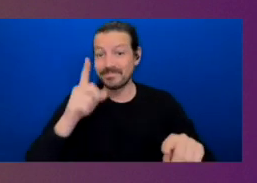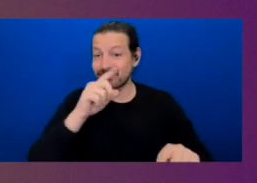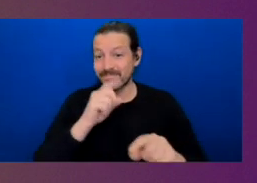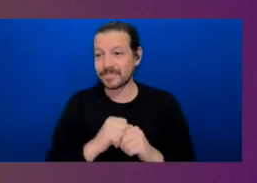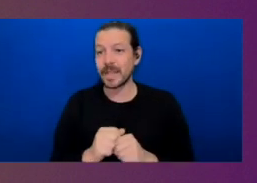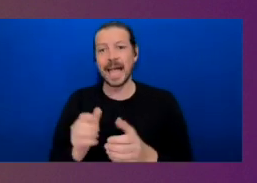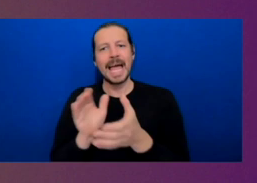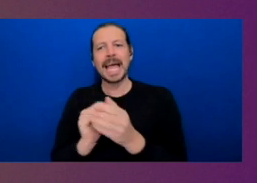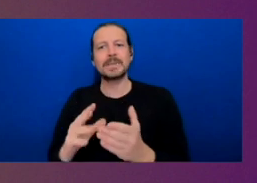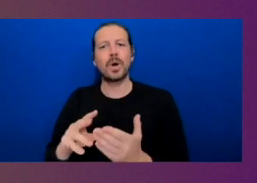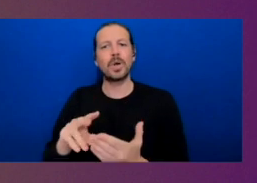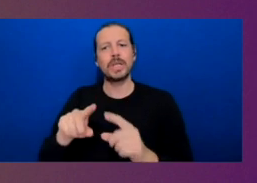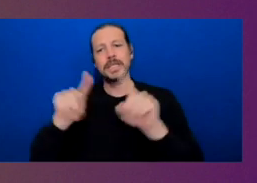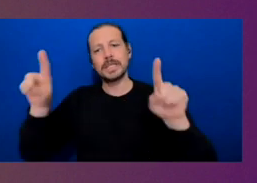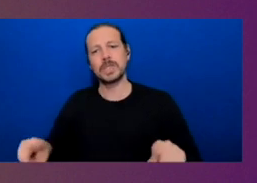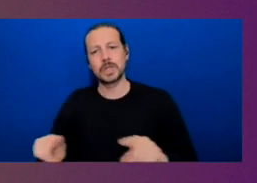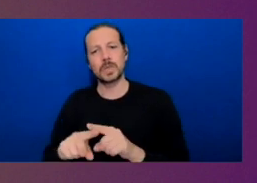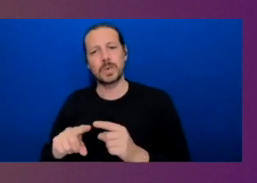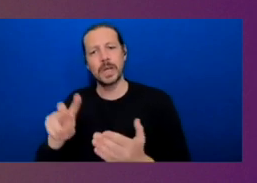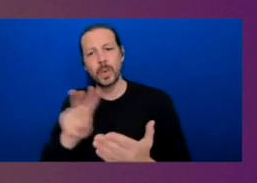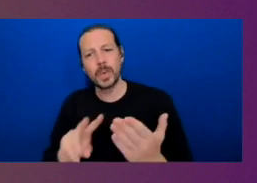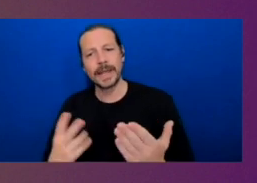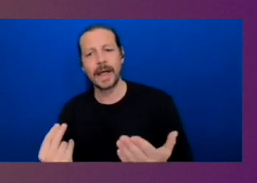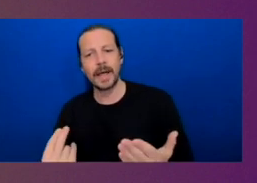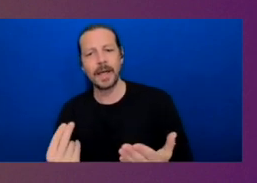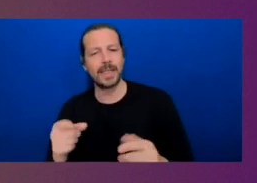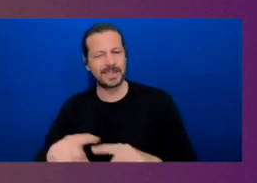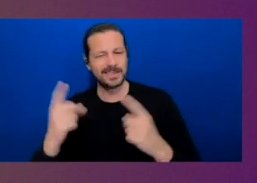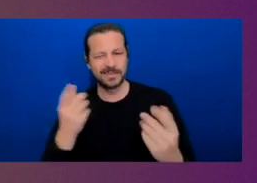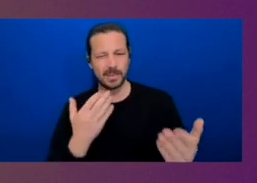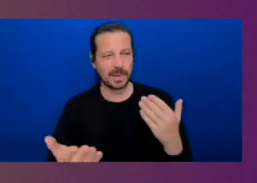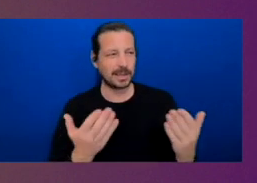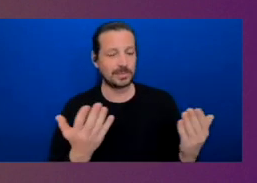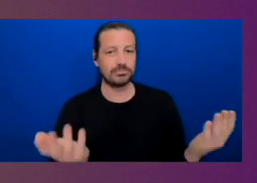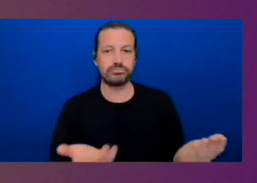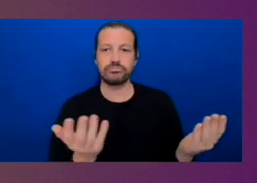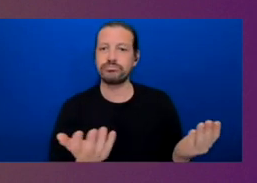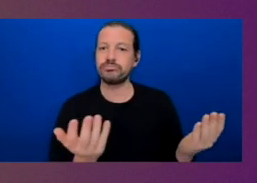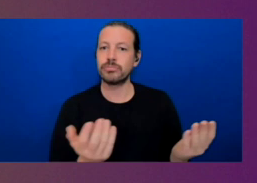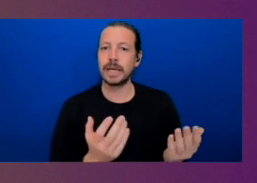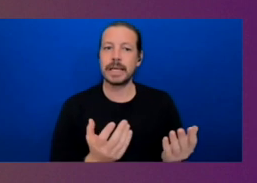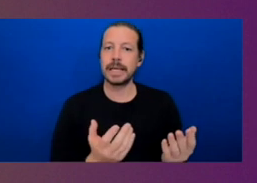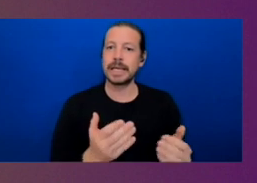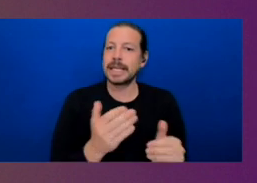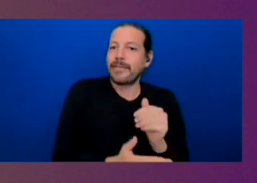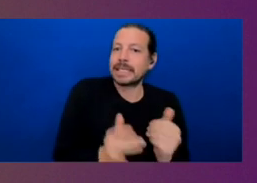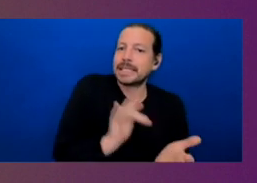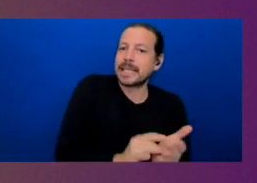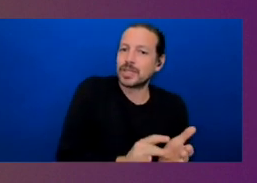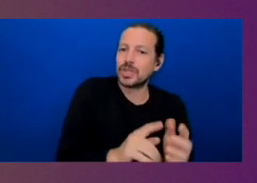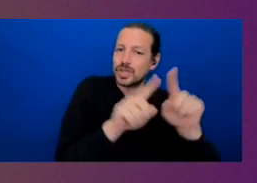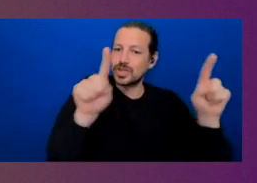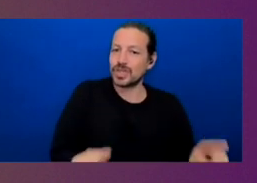screen reader is very different. Screen reader user is very different to someone who's a novice screen reader user. And these are both